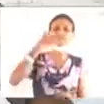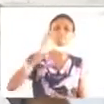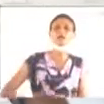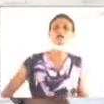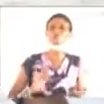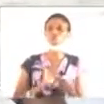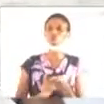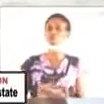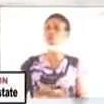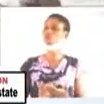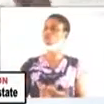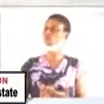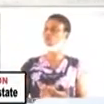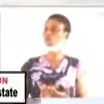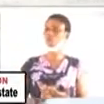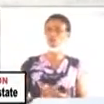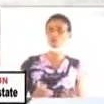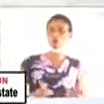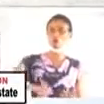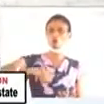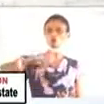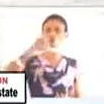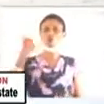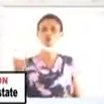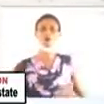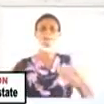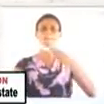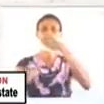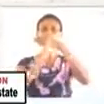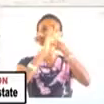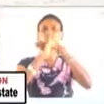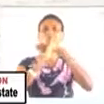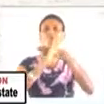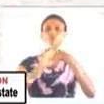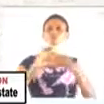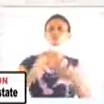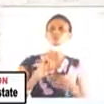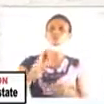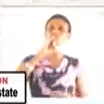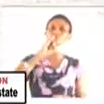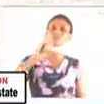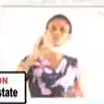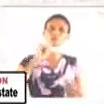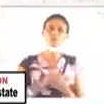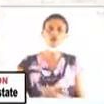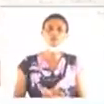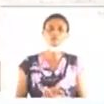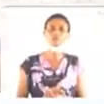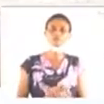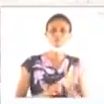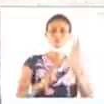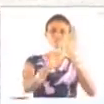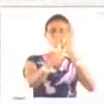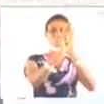Skills. Today in the part of the world, no young man, no young woman want to learn any